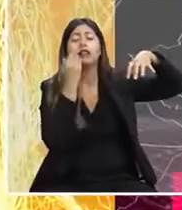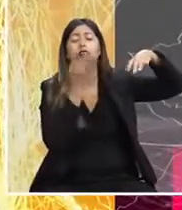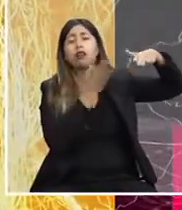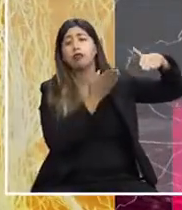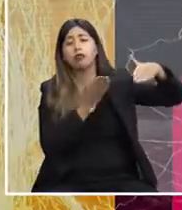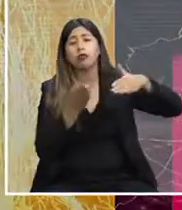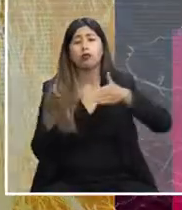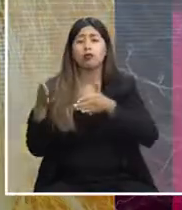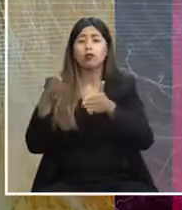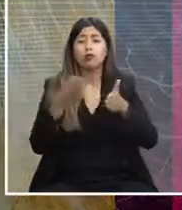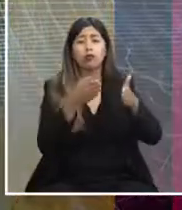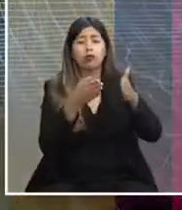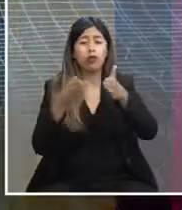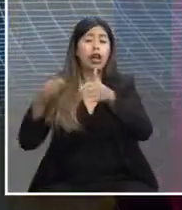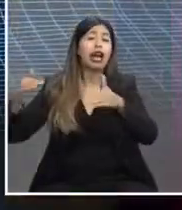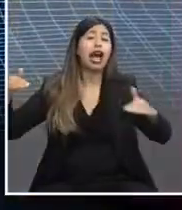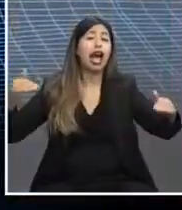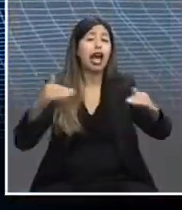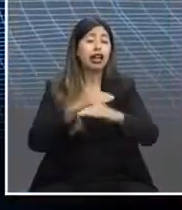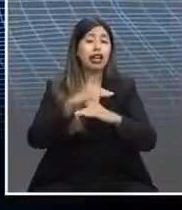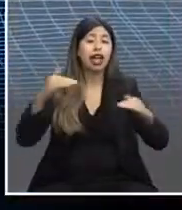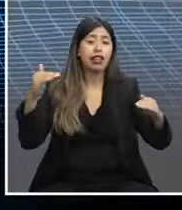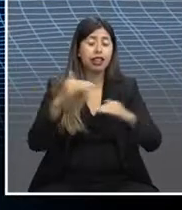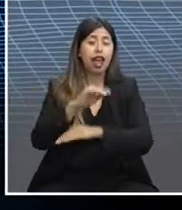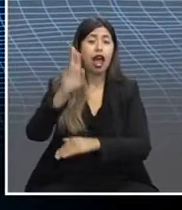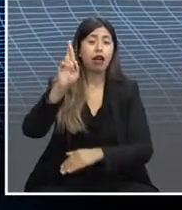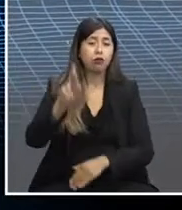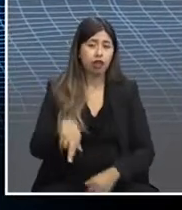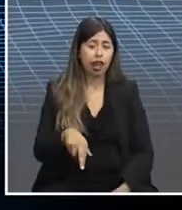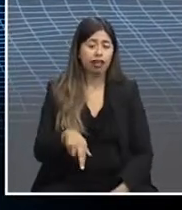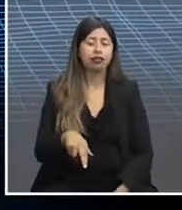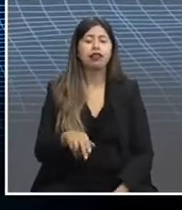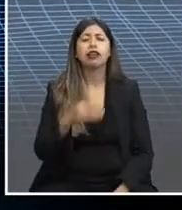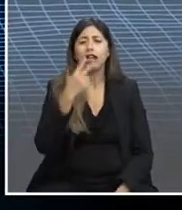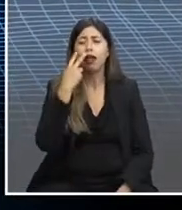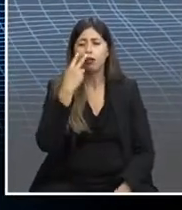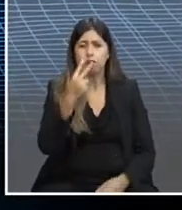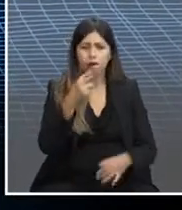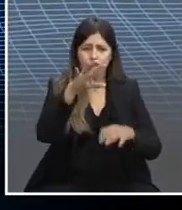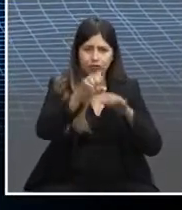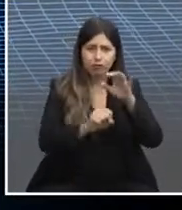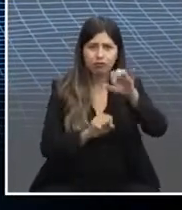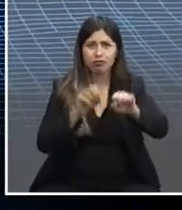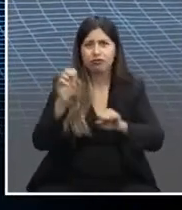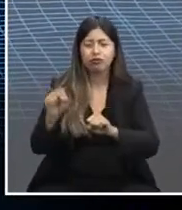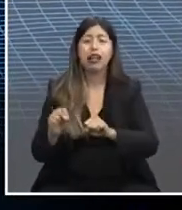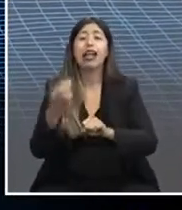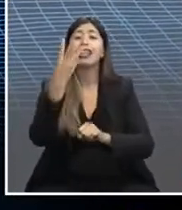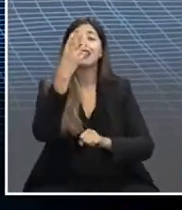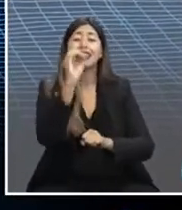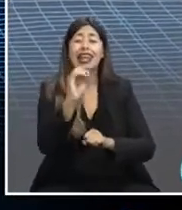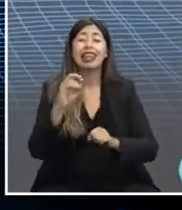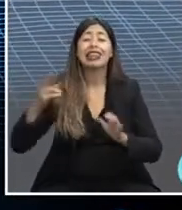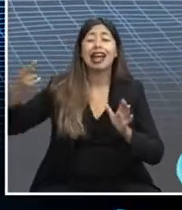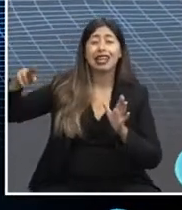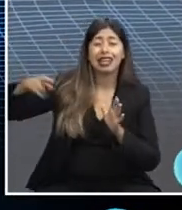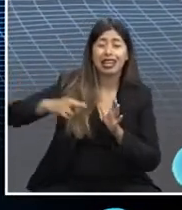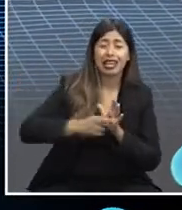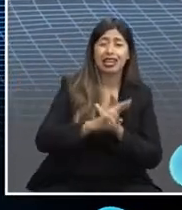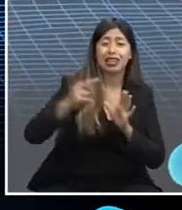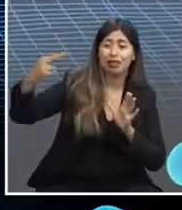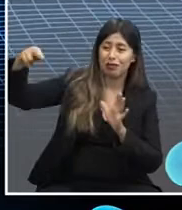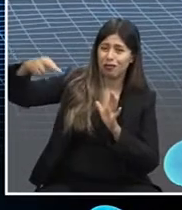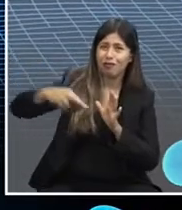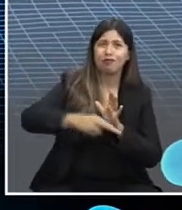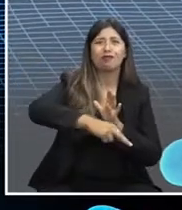Chile and sample 30 or so rivers draining from catchments with different amounts of glacier